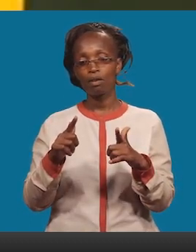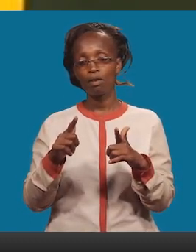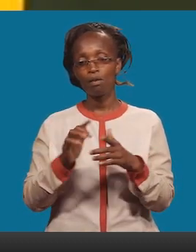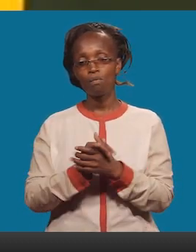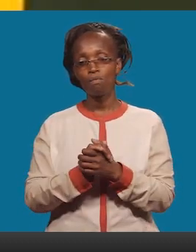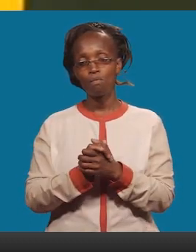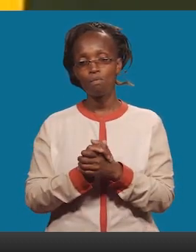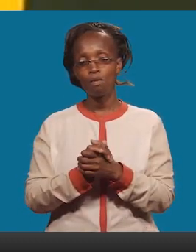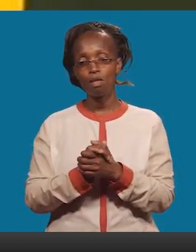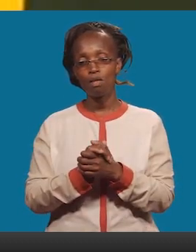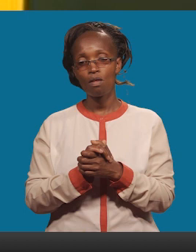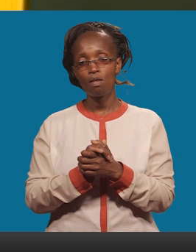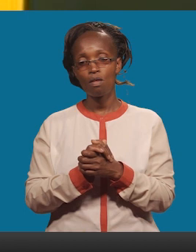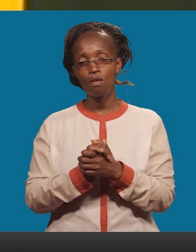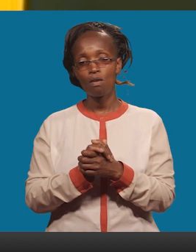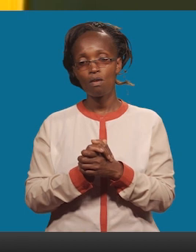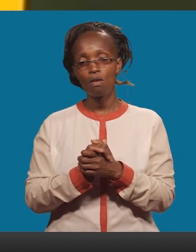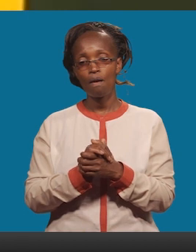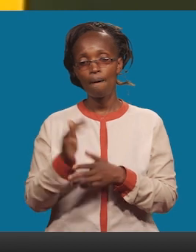relocated due to public interest.